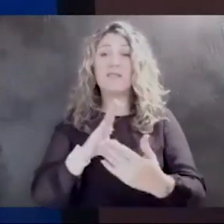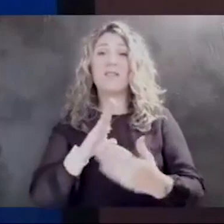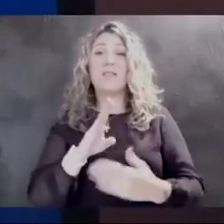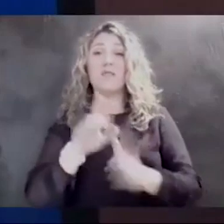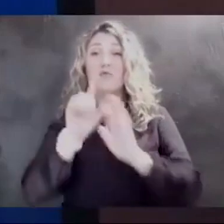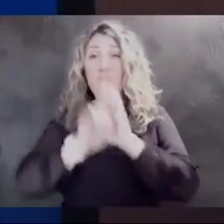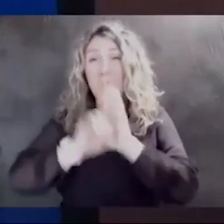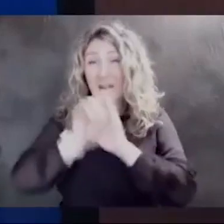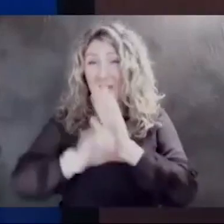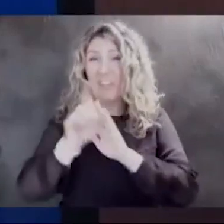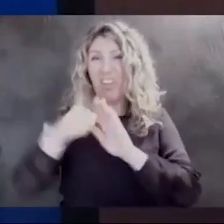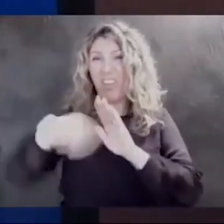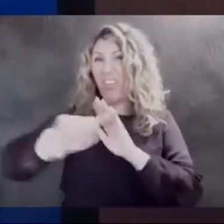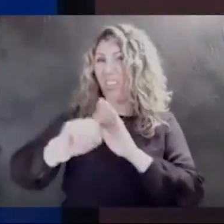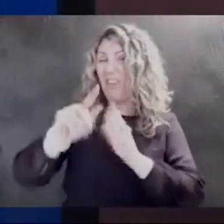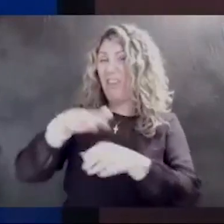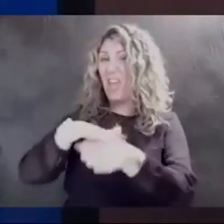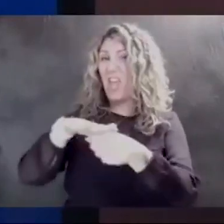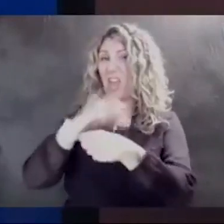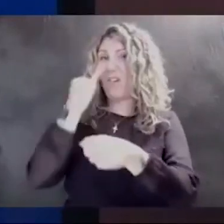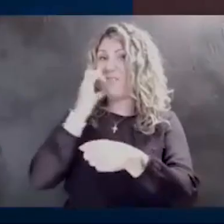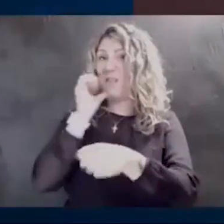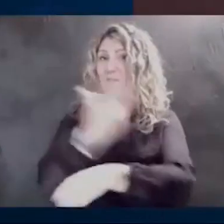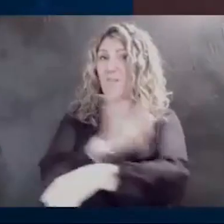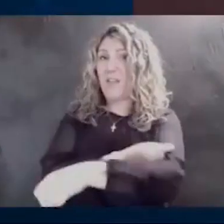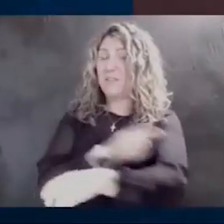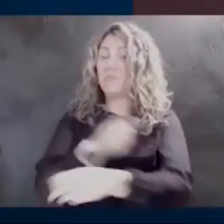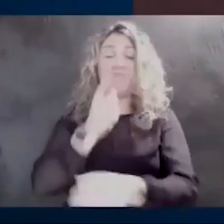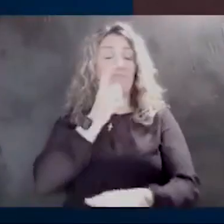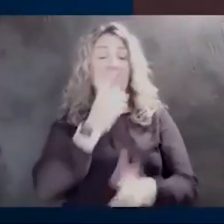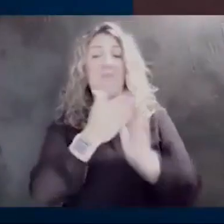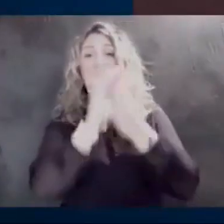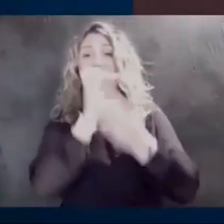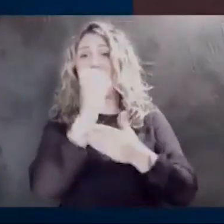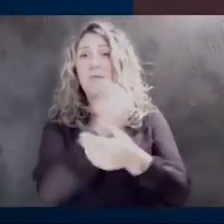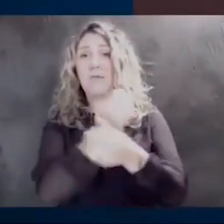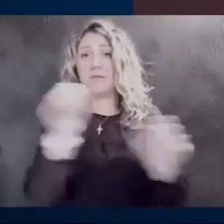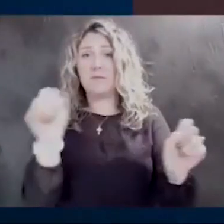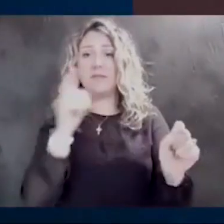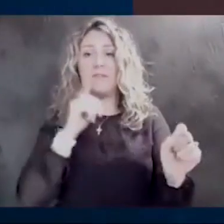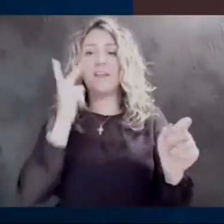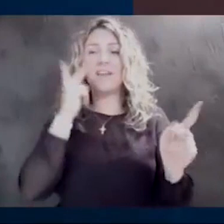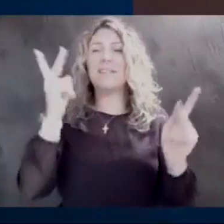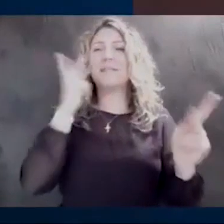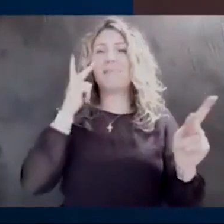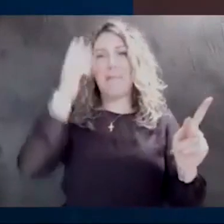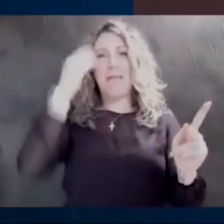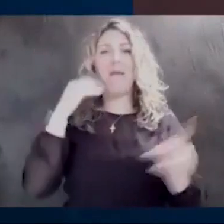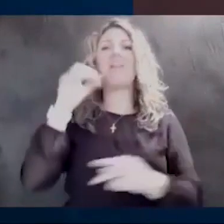you're not vaccinated, you're not safe. Team, other thoughts about that? I see some heads shaking, Raghu.